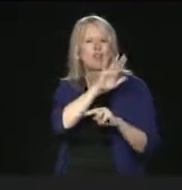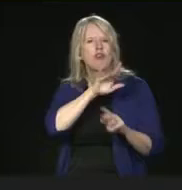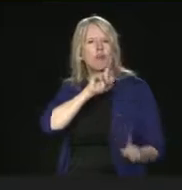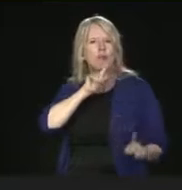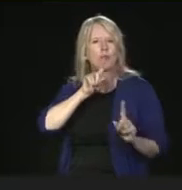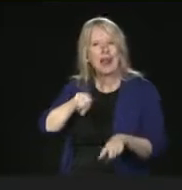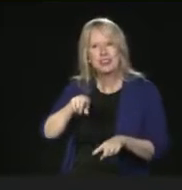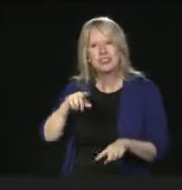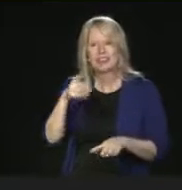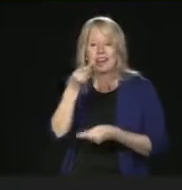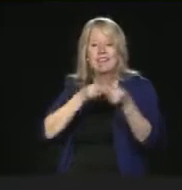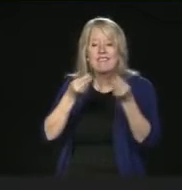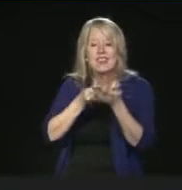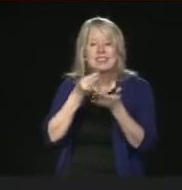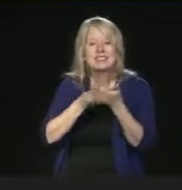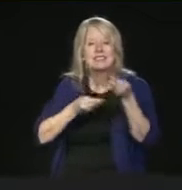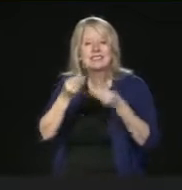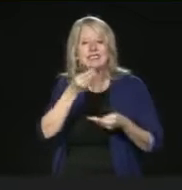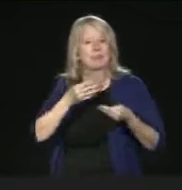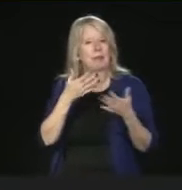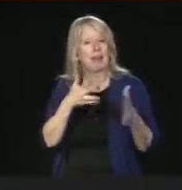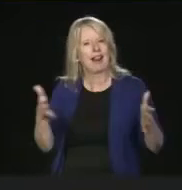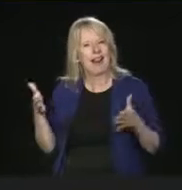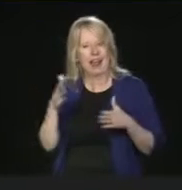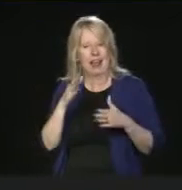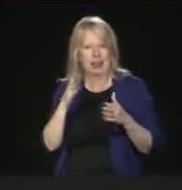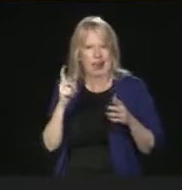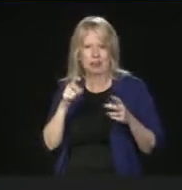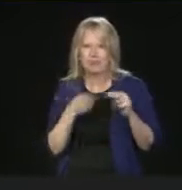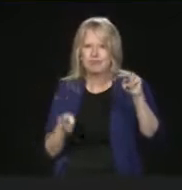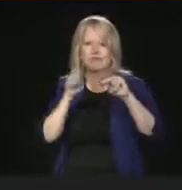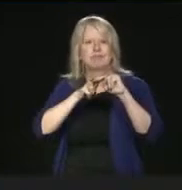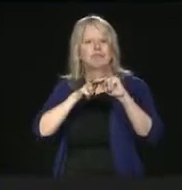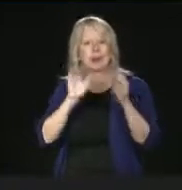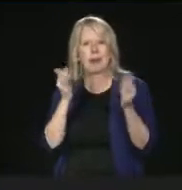plan is going to have to be much bigger than the $27 billion you've announced.